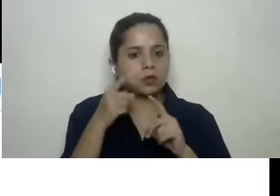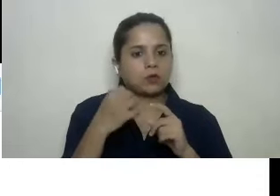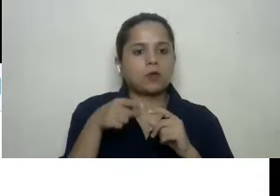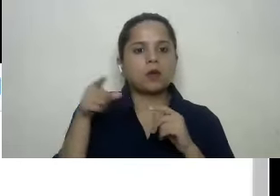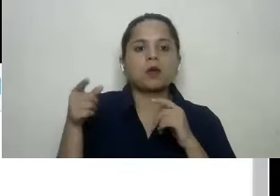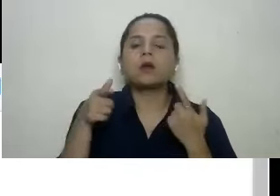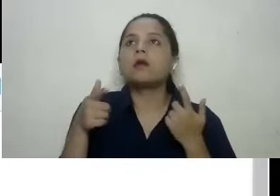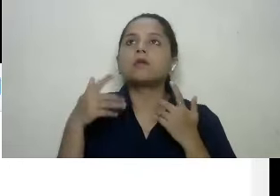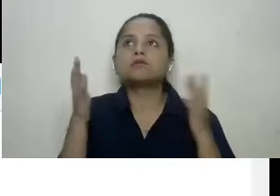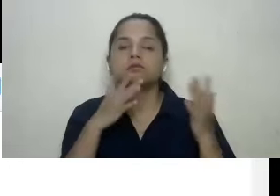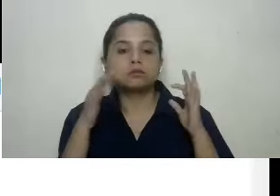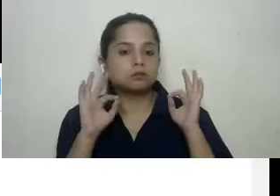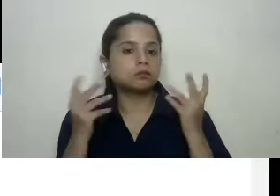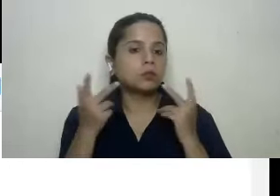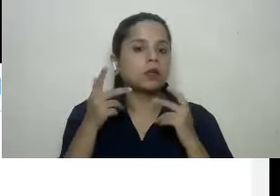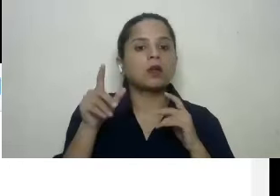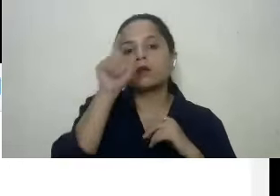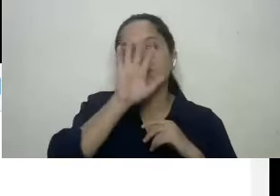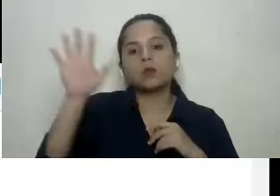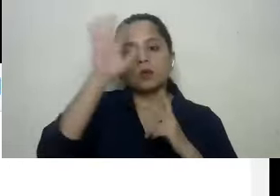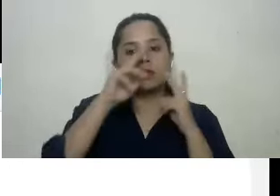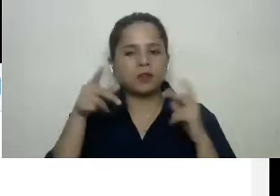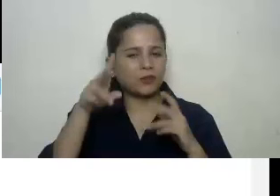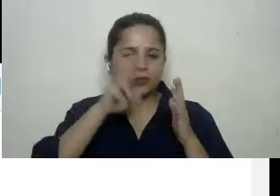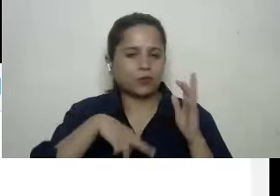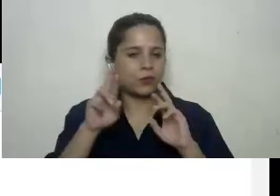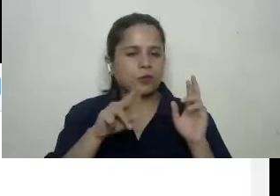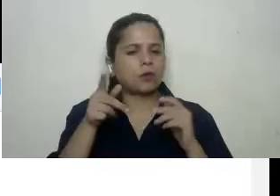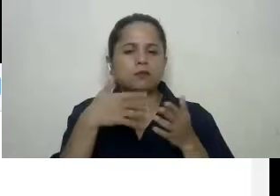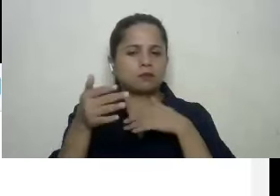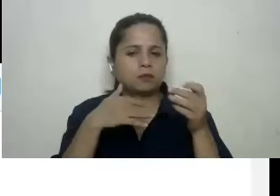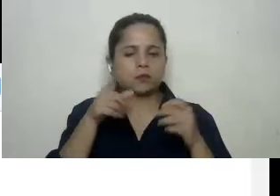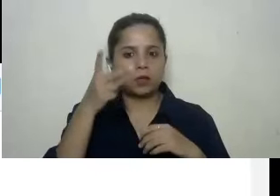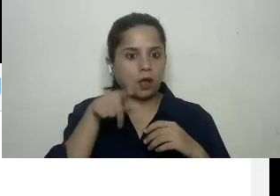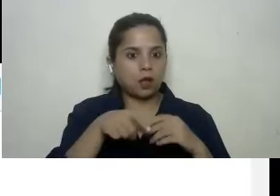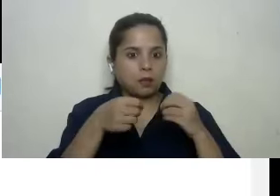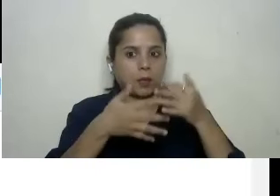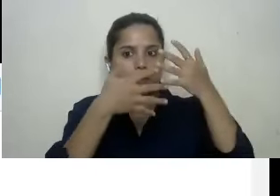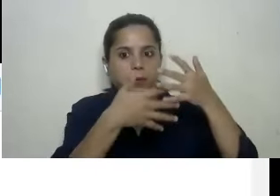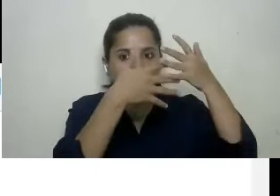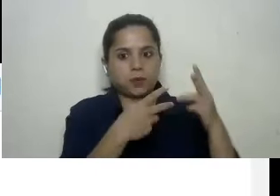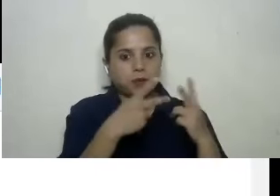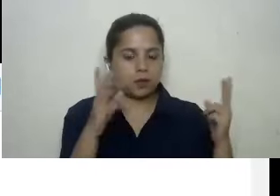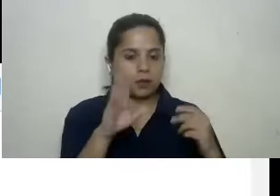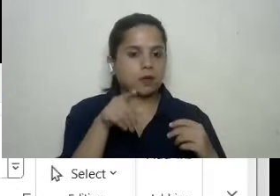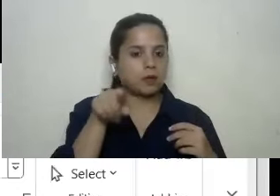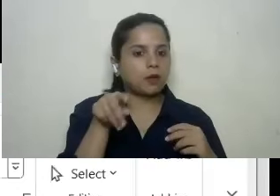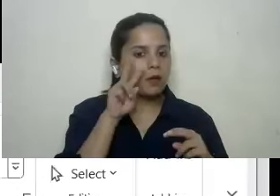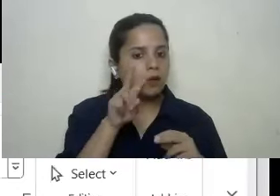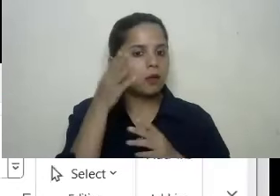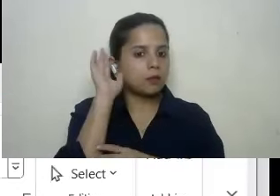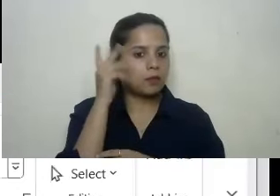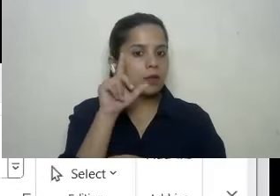what it does. I'm sure you can't read it, but it doesn't matter. You can see how it is happening. And when you watch the presentation